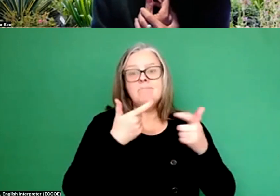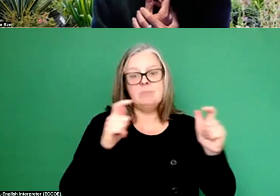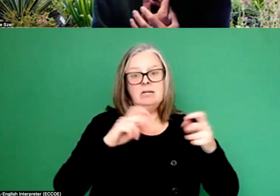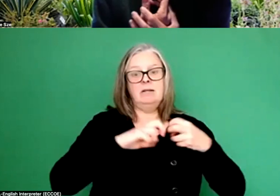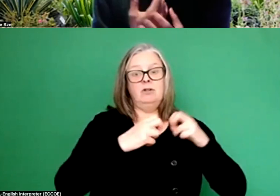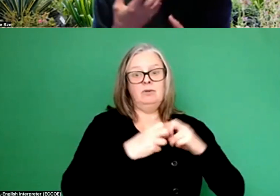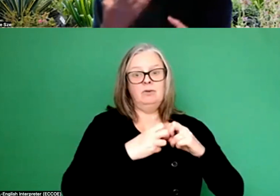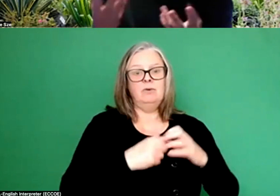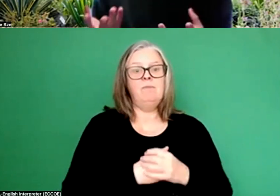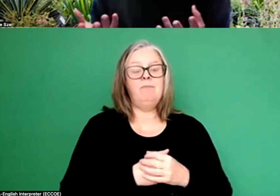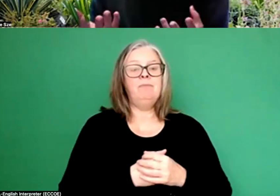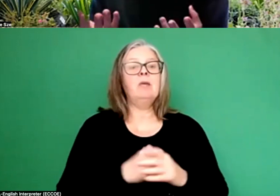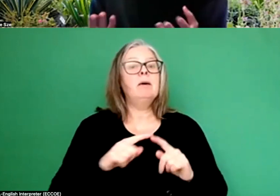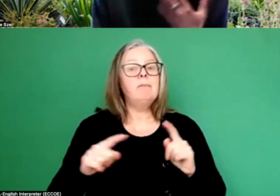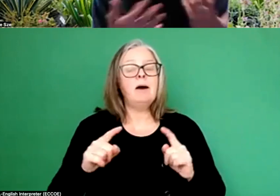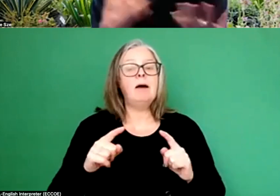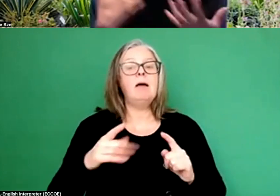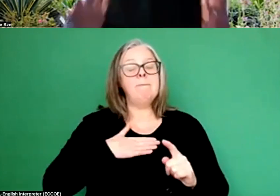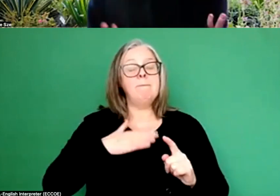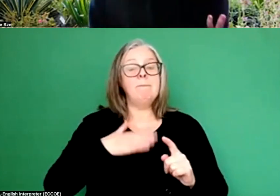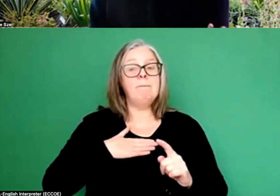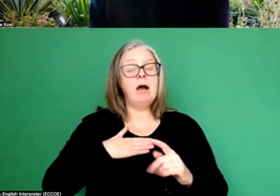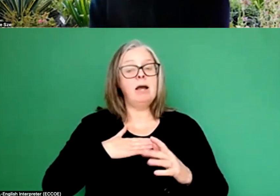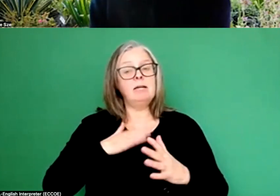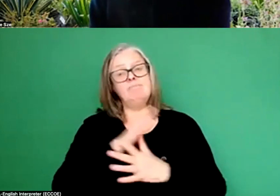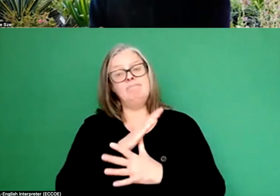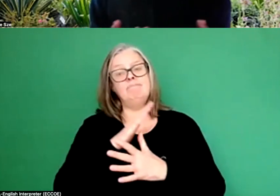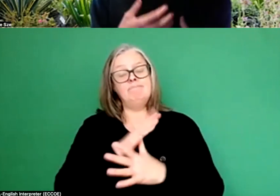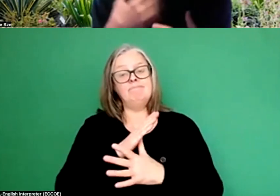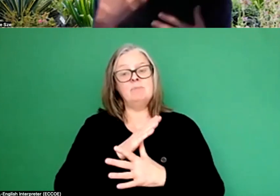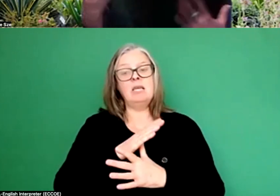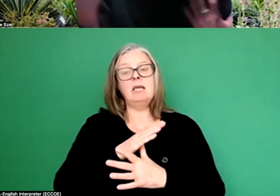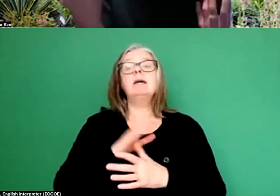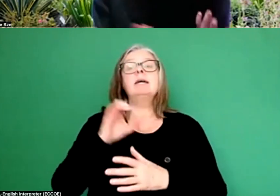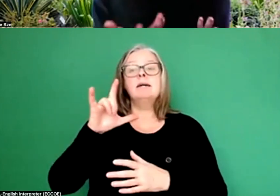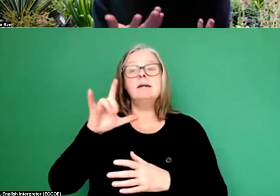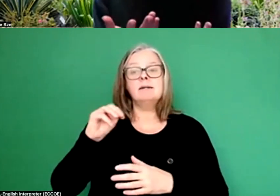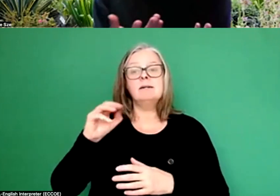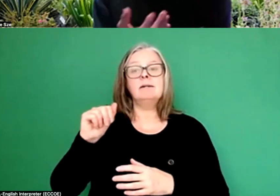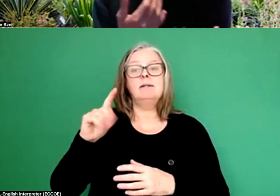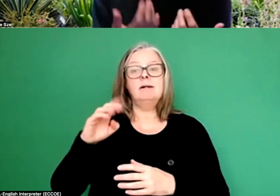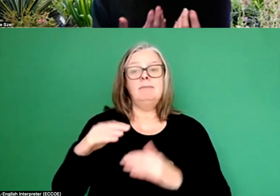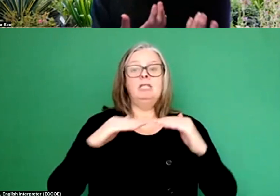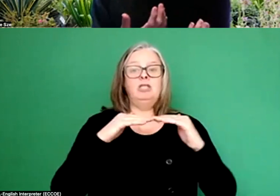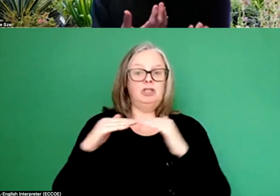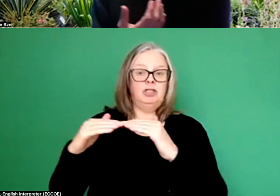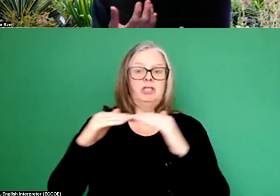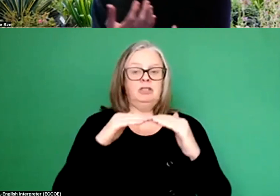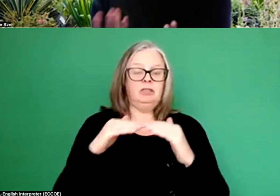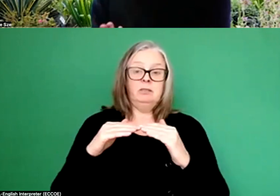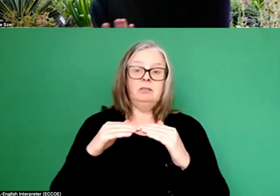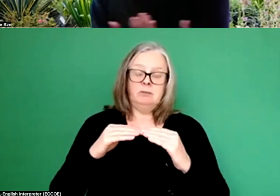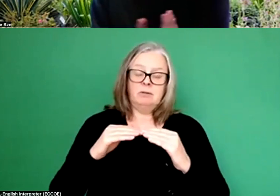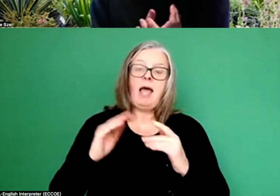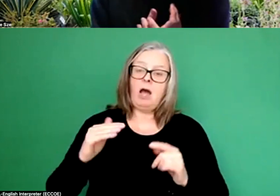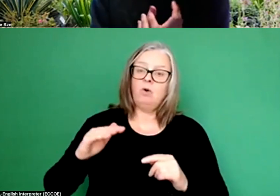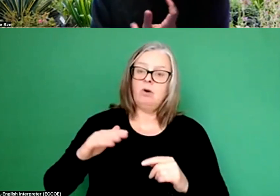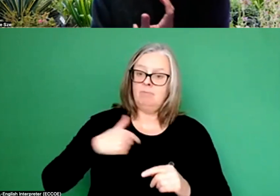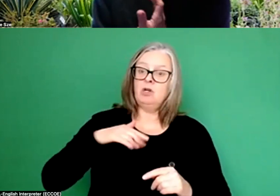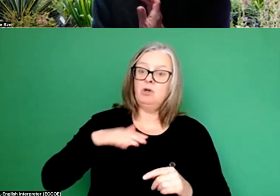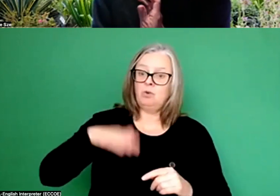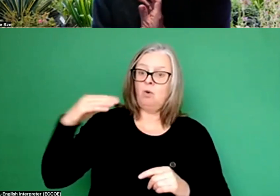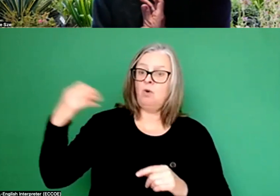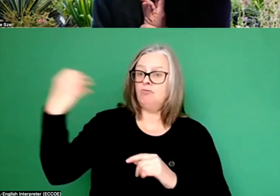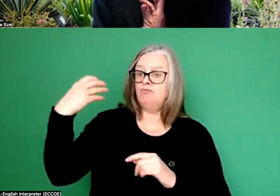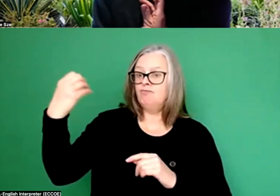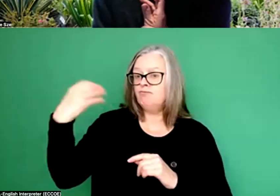is my guy. That's how I was raised. You know, that's my worldview is around climate justice movements. And so